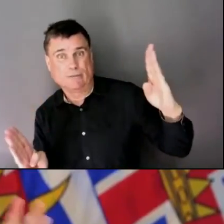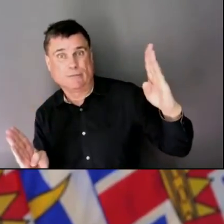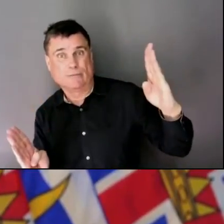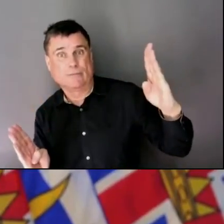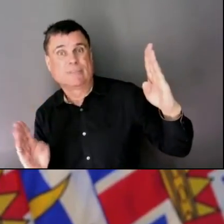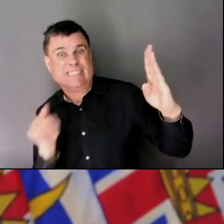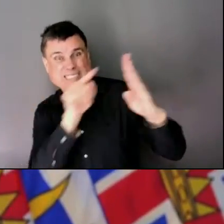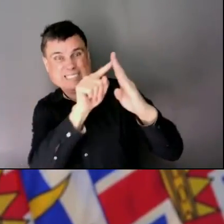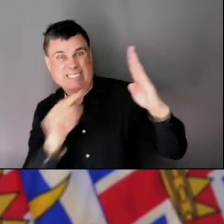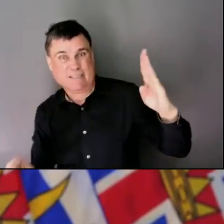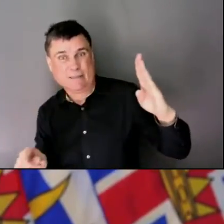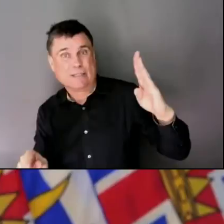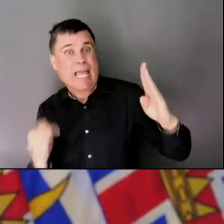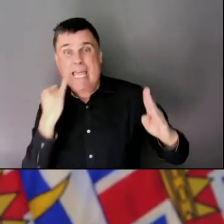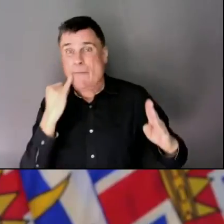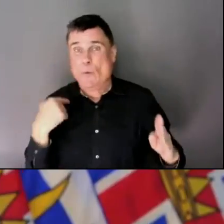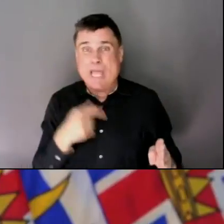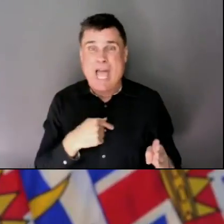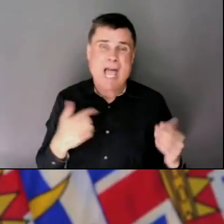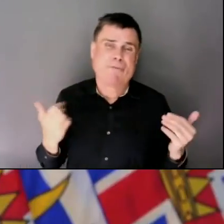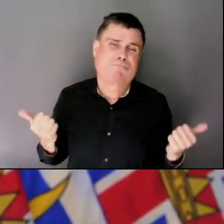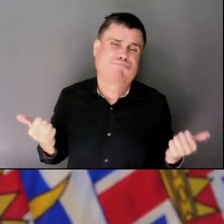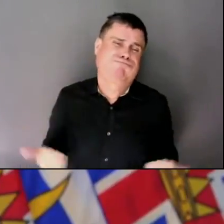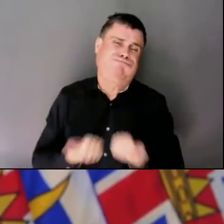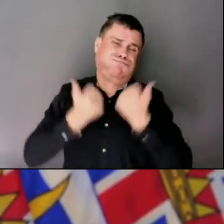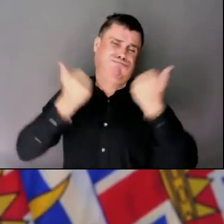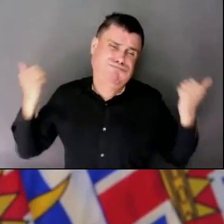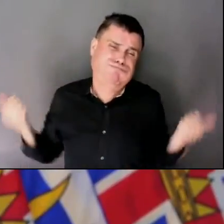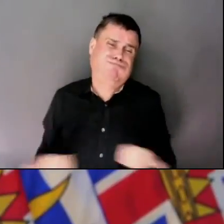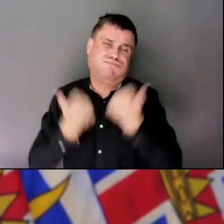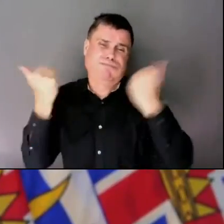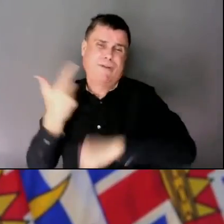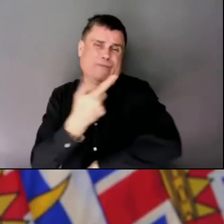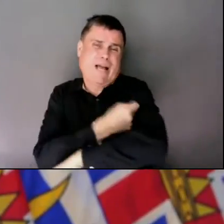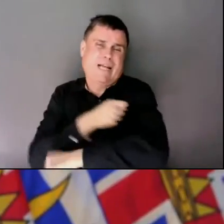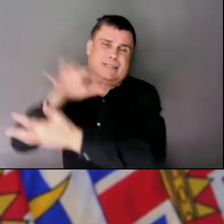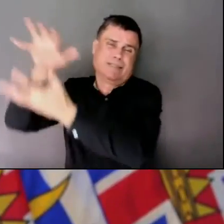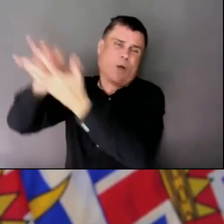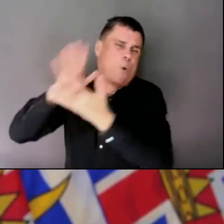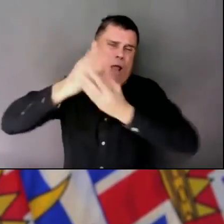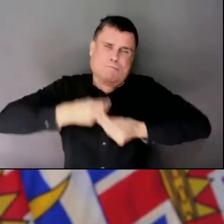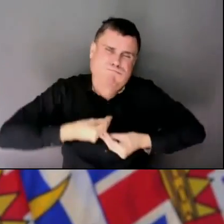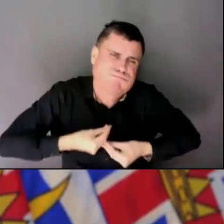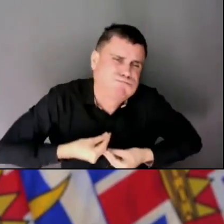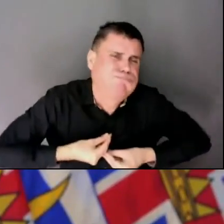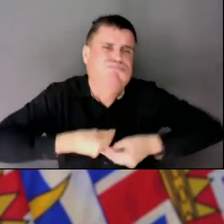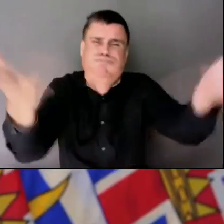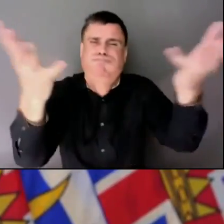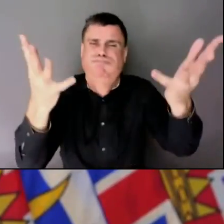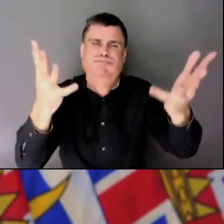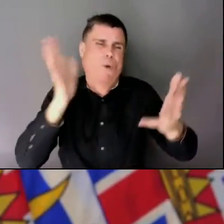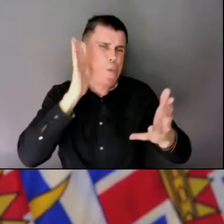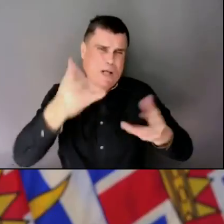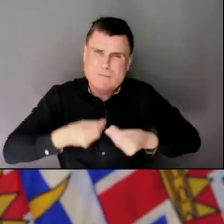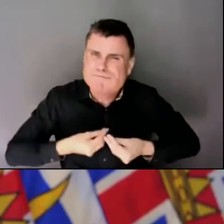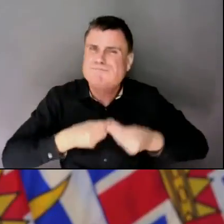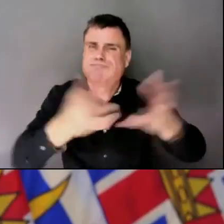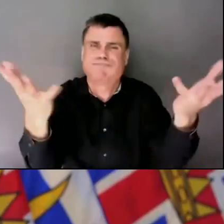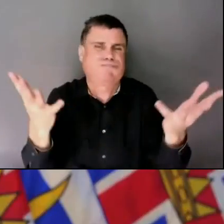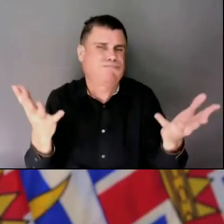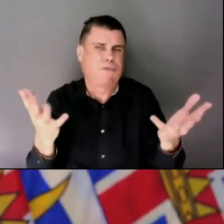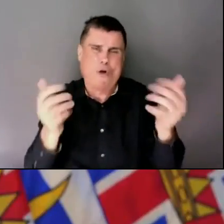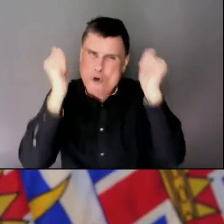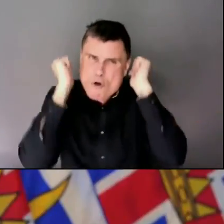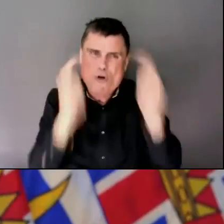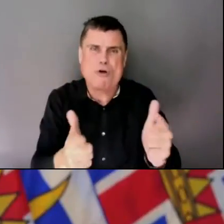had unlimited supply of vaccine, we would be providing it as fast as we could to every other group as well. Right now,